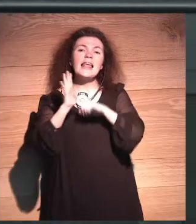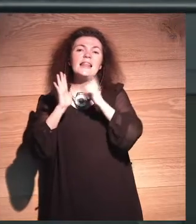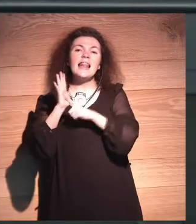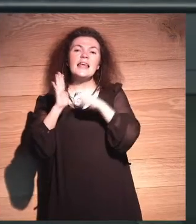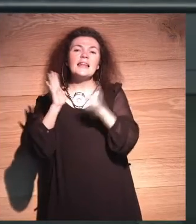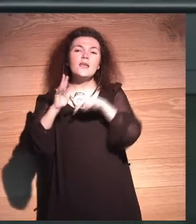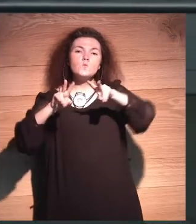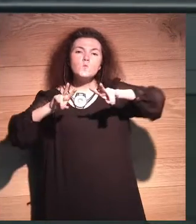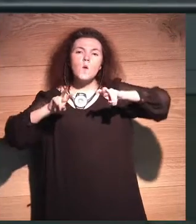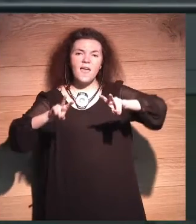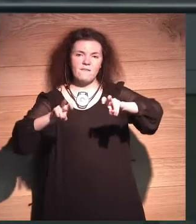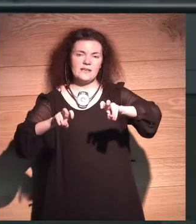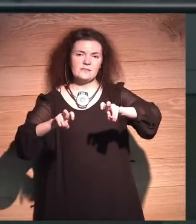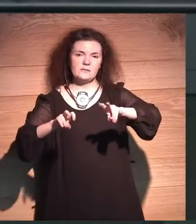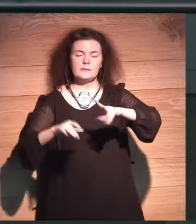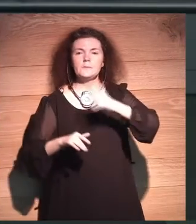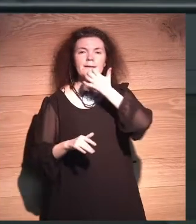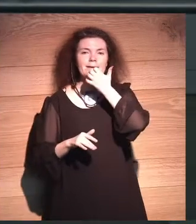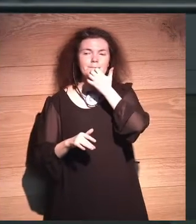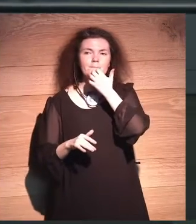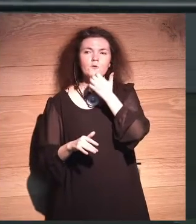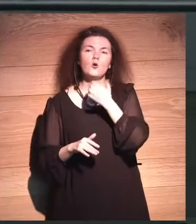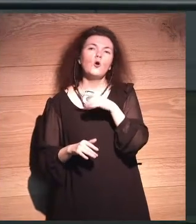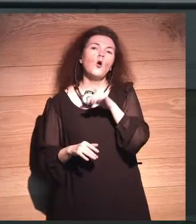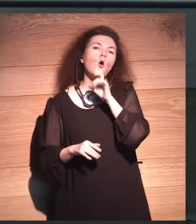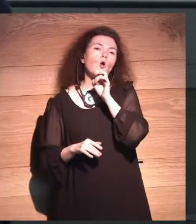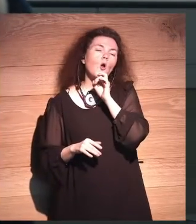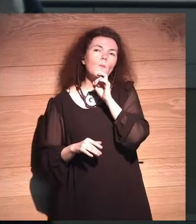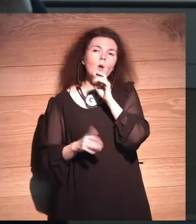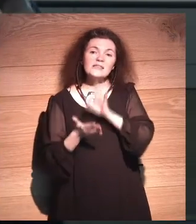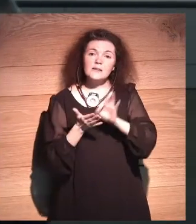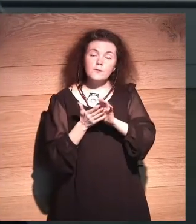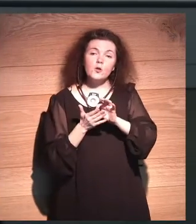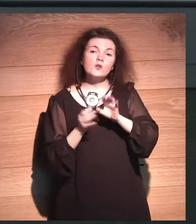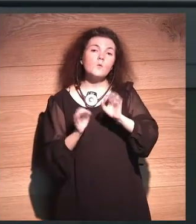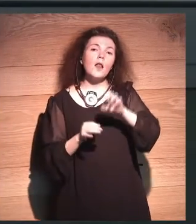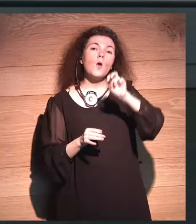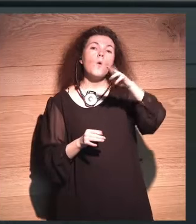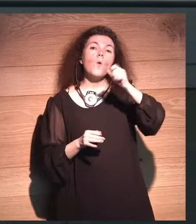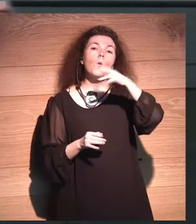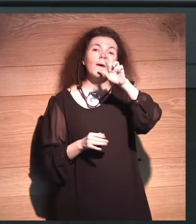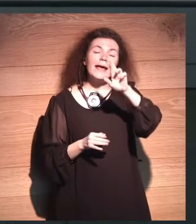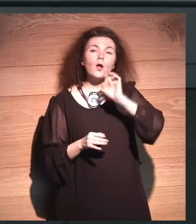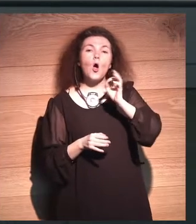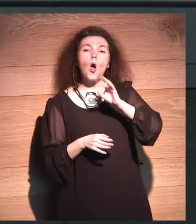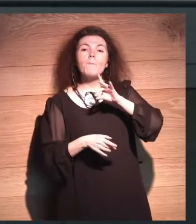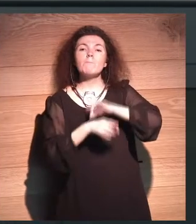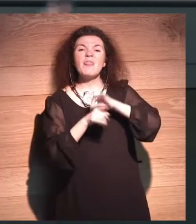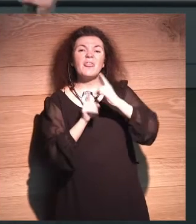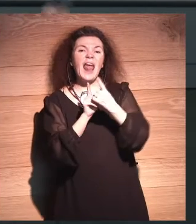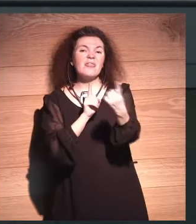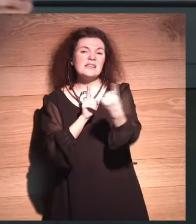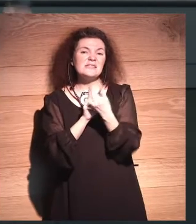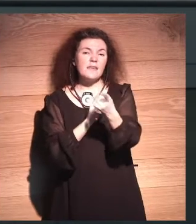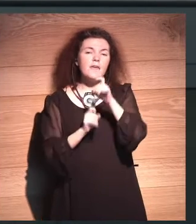do we regulate Uber, or how do we regulate telemedicine? They're dealing with hard problems and engaging